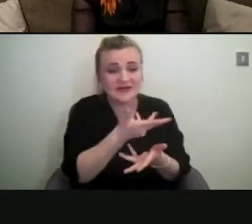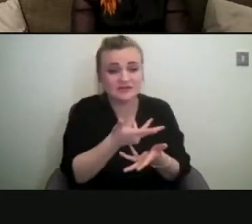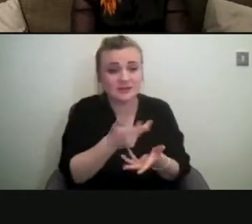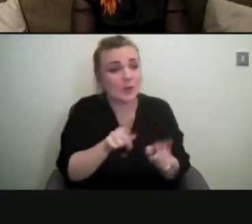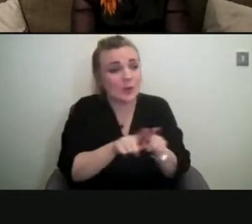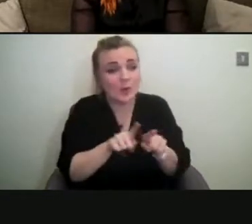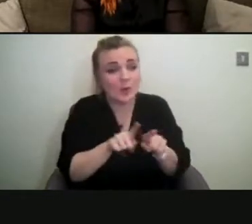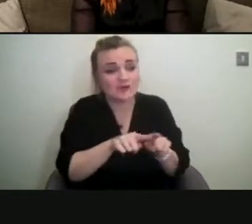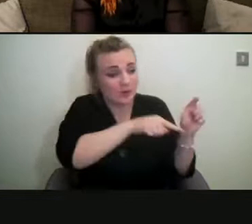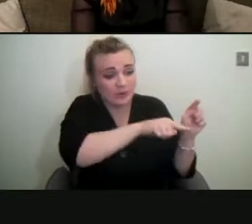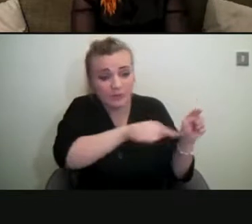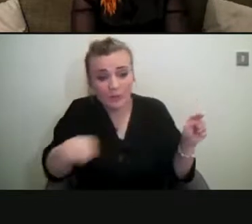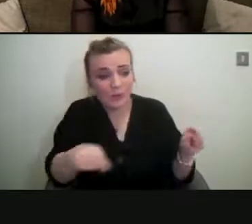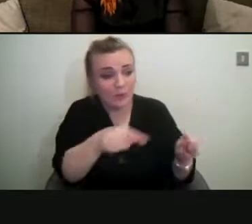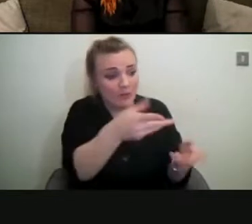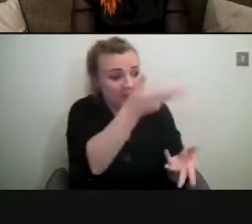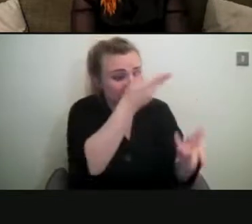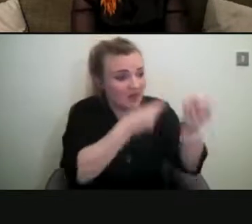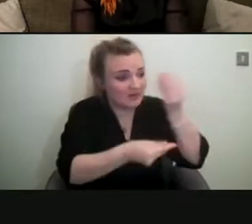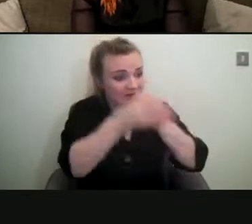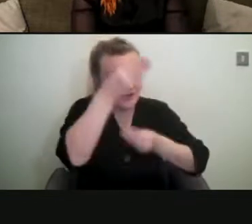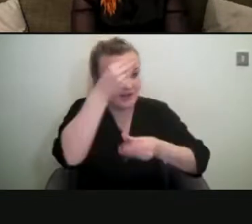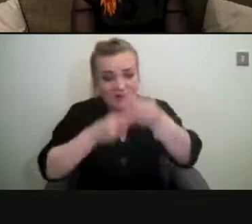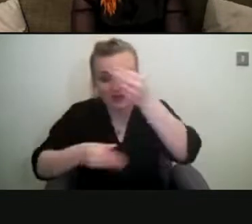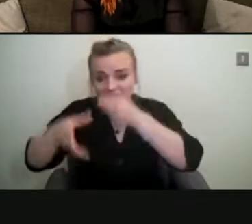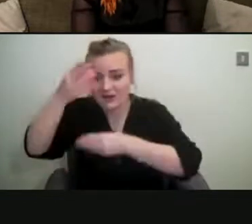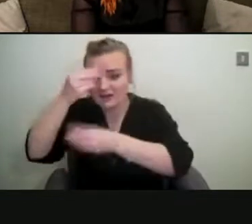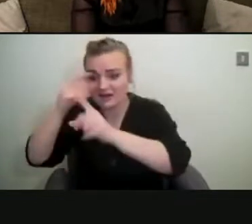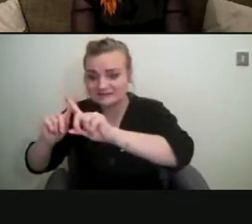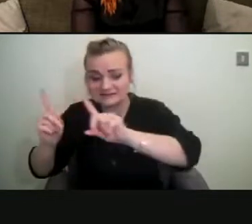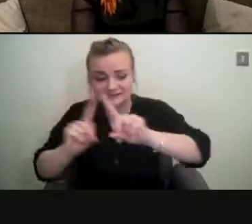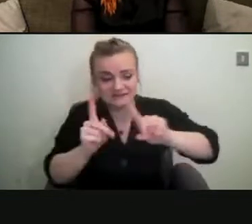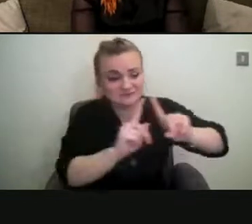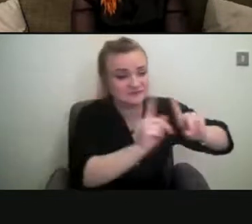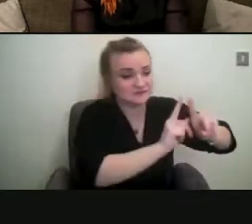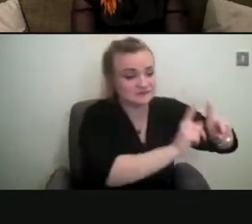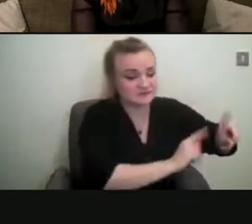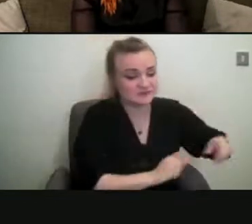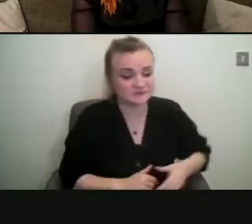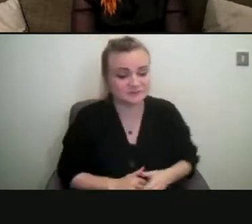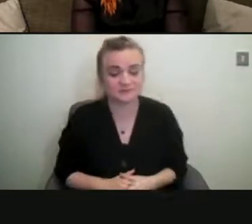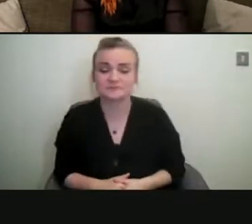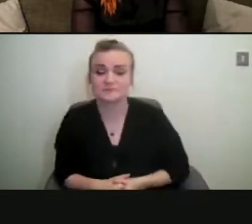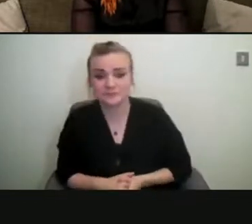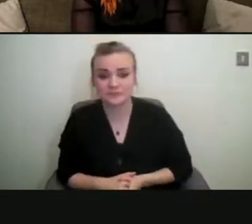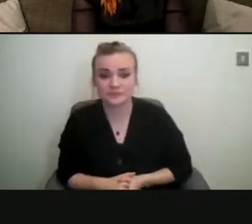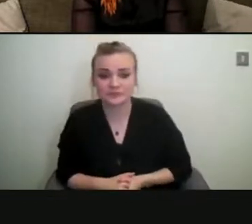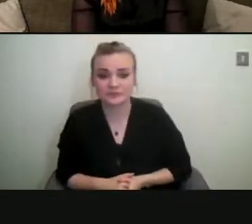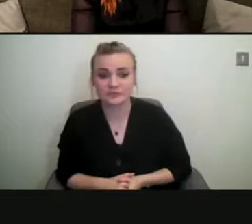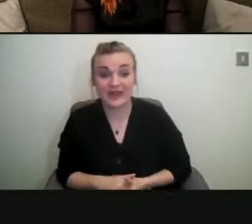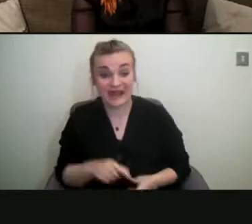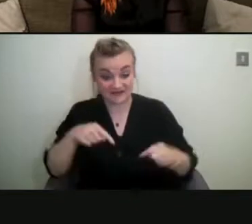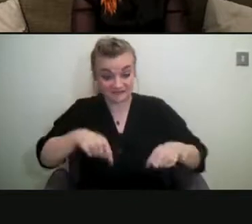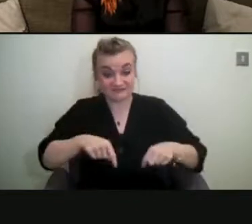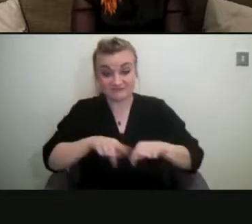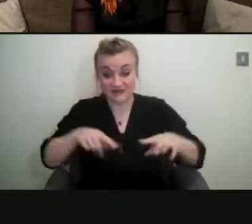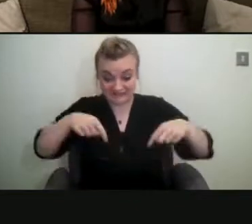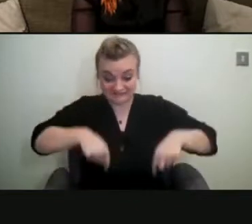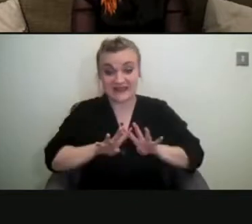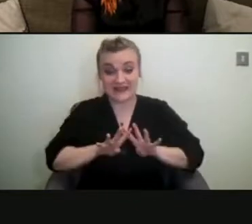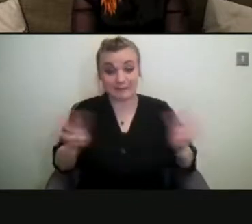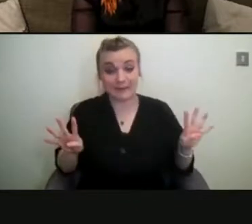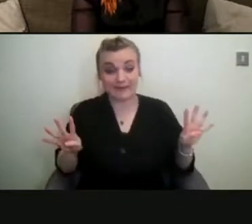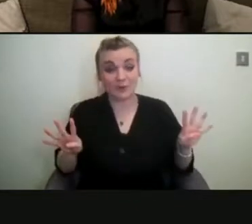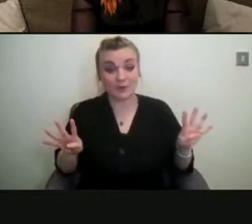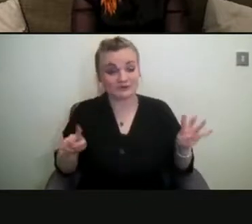that by sharing these lived experiences that we all have in these panels, you know, that could do some good, especially if you want to think